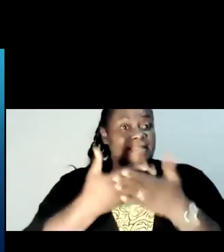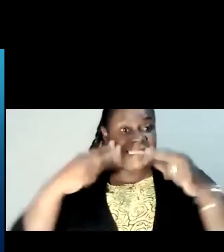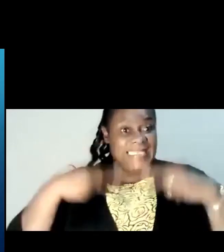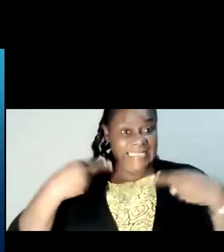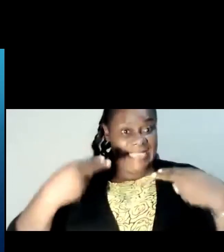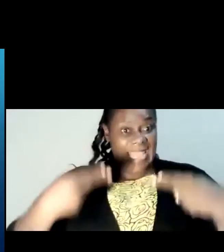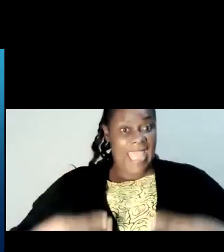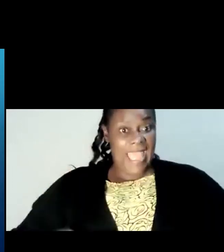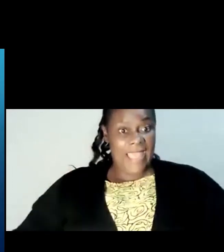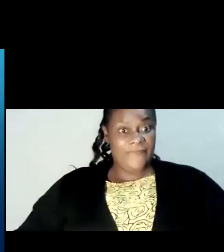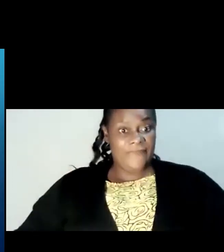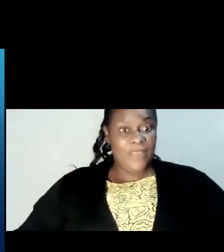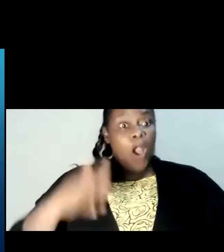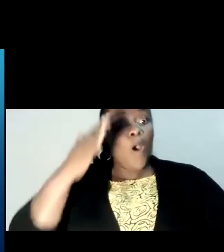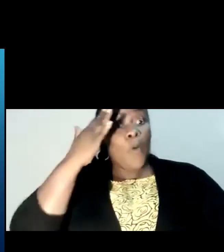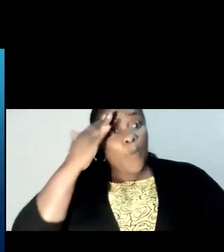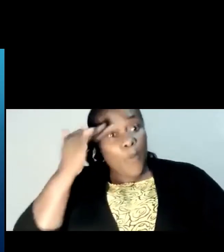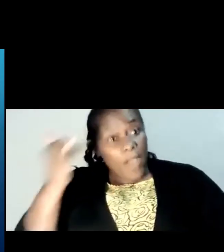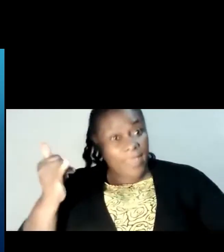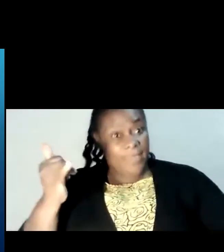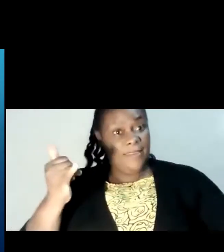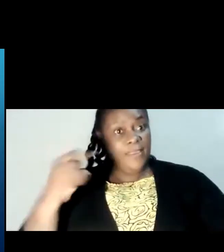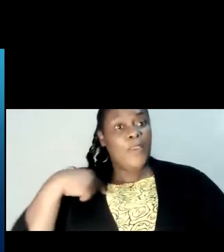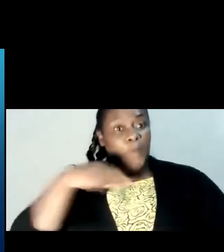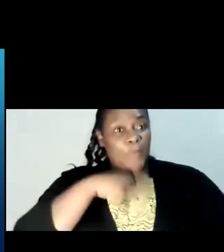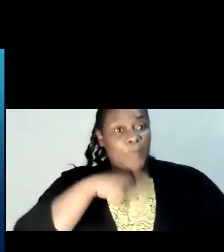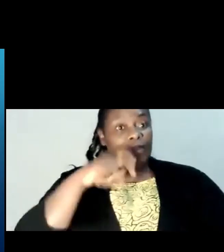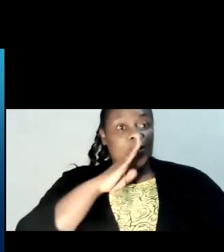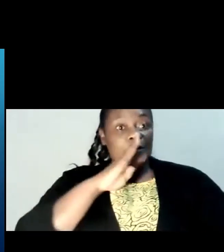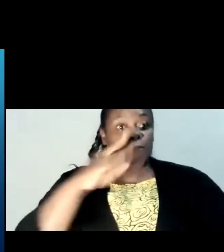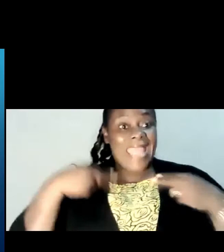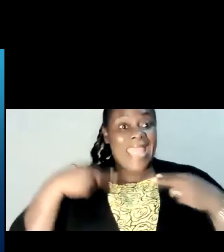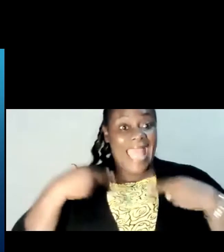why it's important to be healthy, and how to maintain good health.